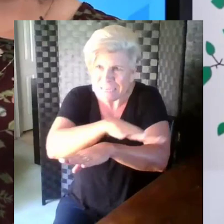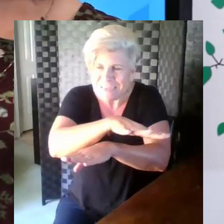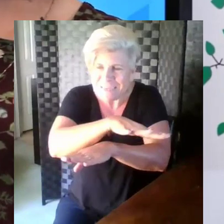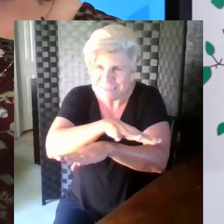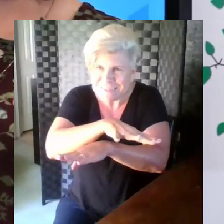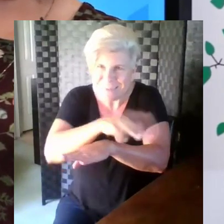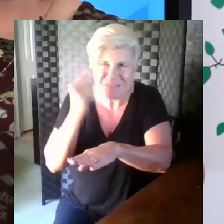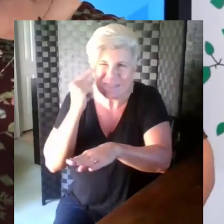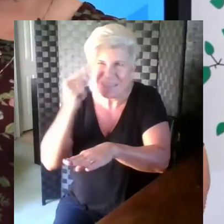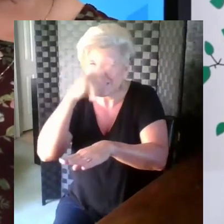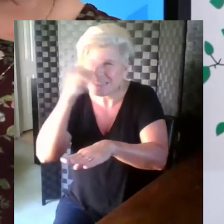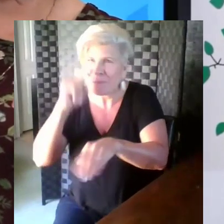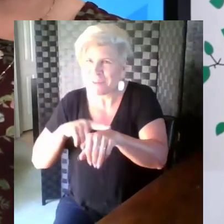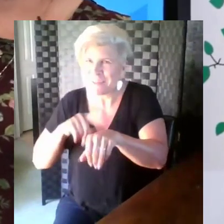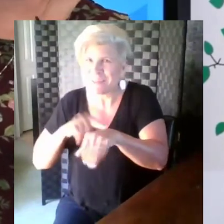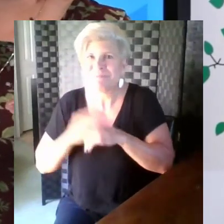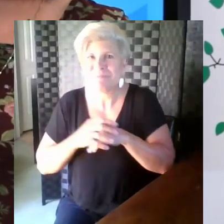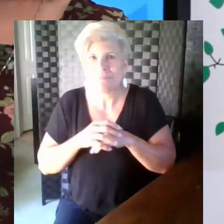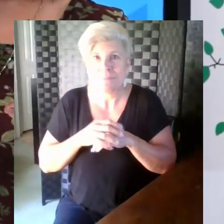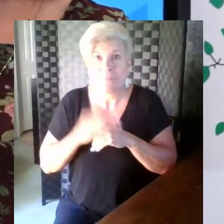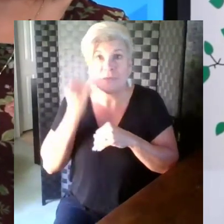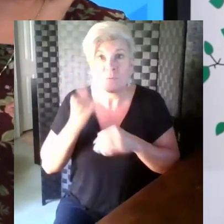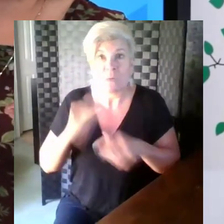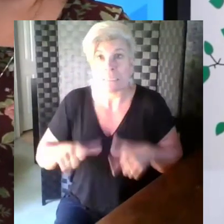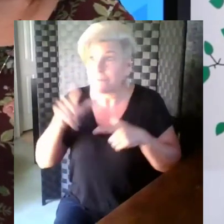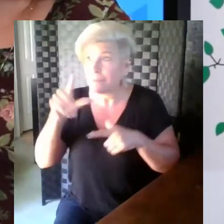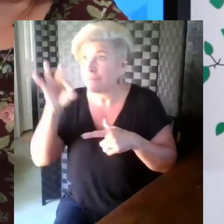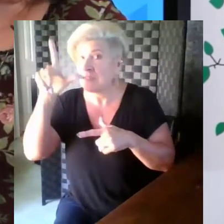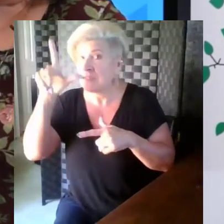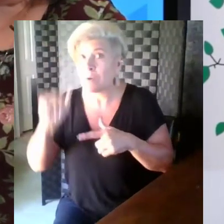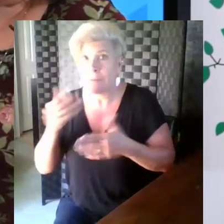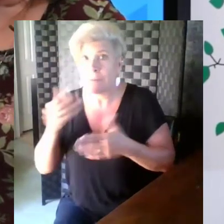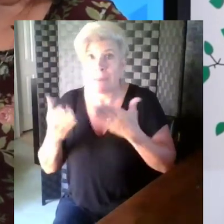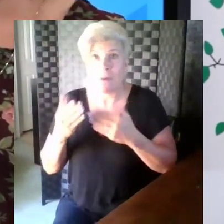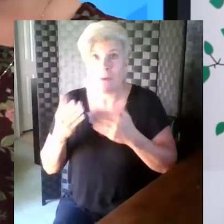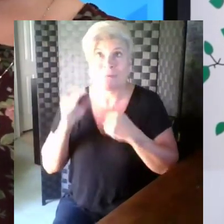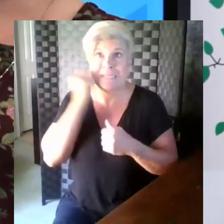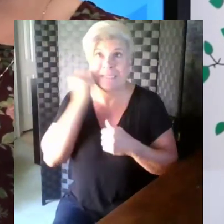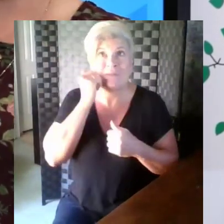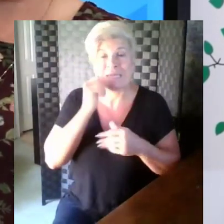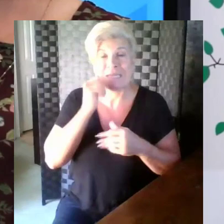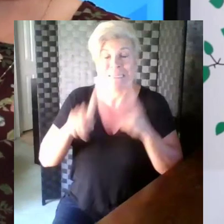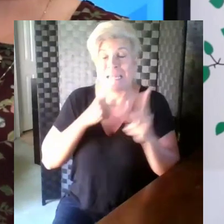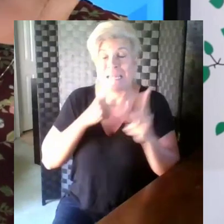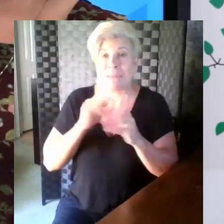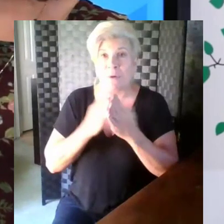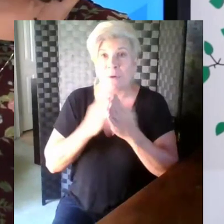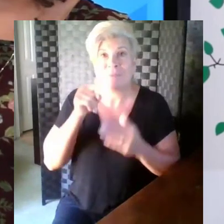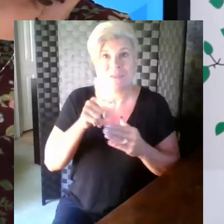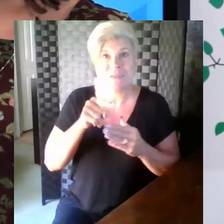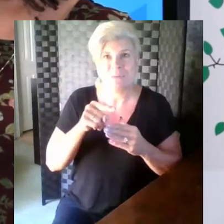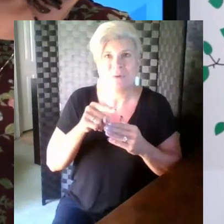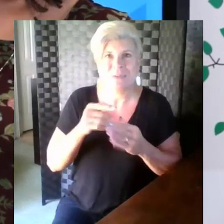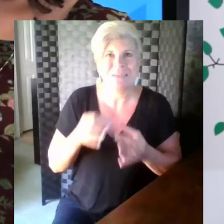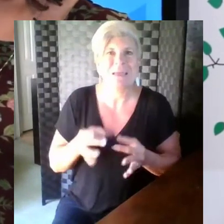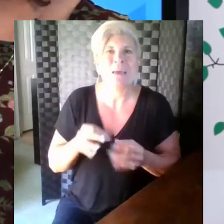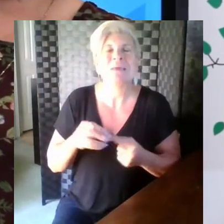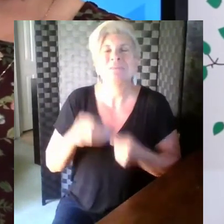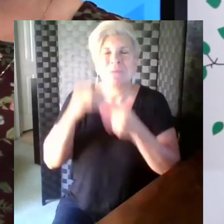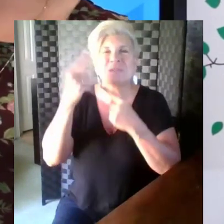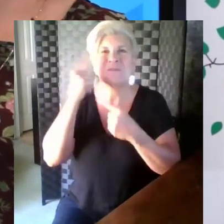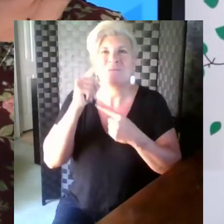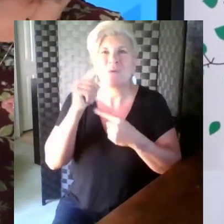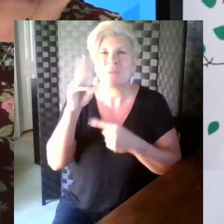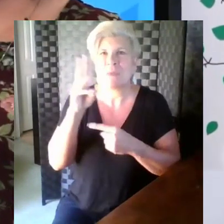of for summertime around here. Now, if we lived in Florida, this might just be an everyday kind of book. But this one, where we are right here